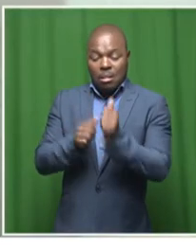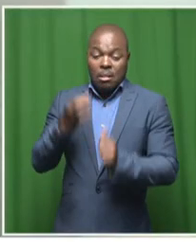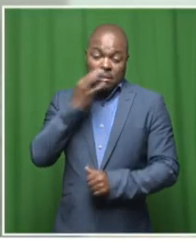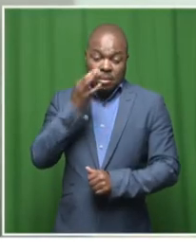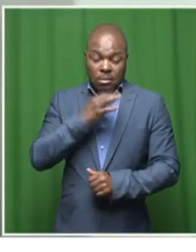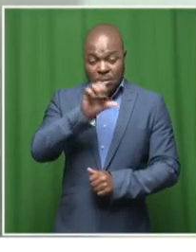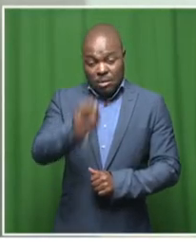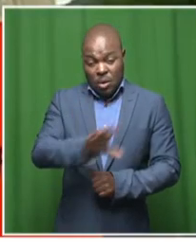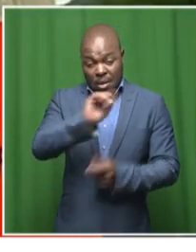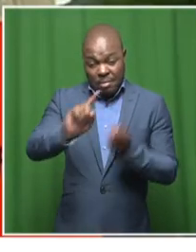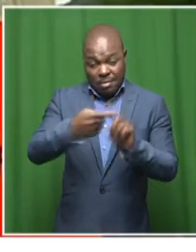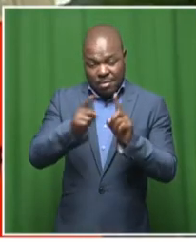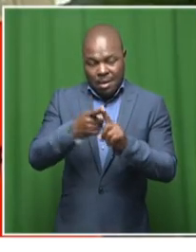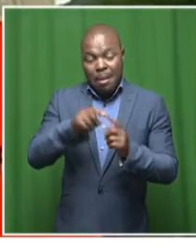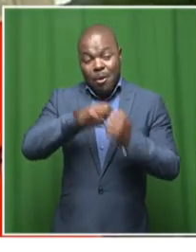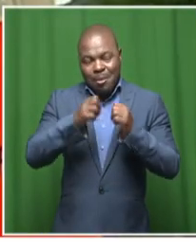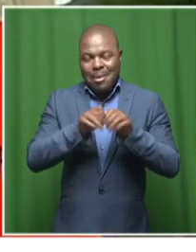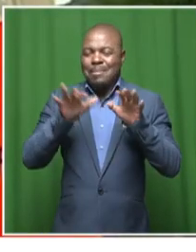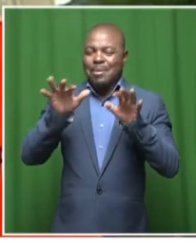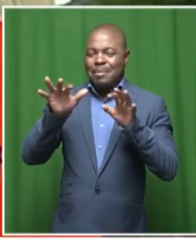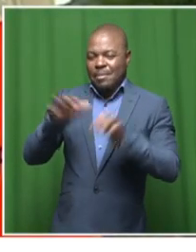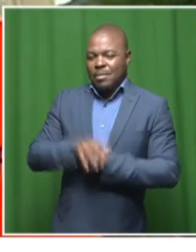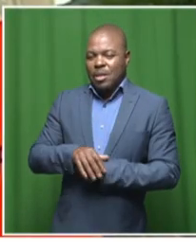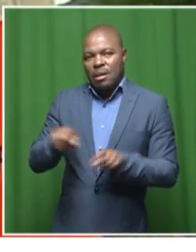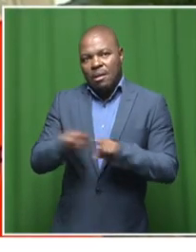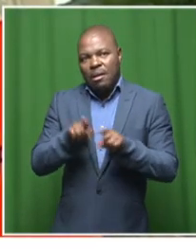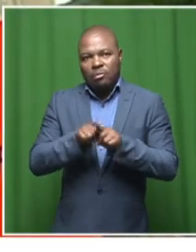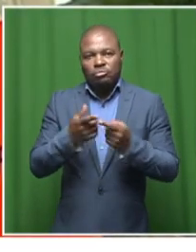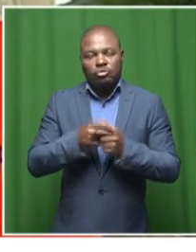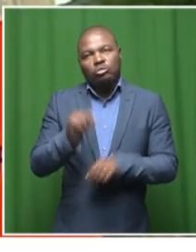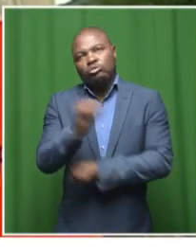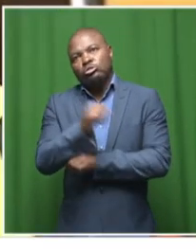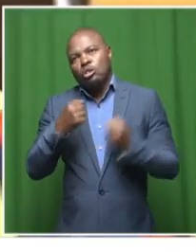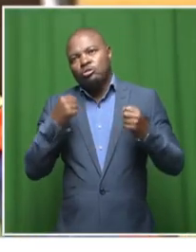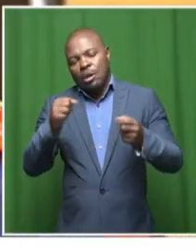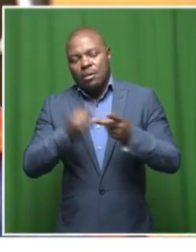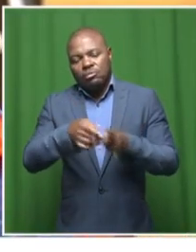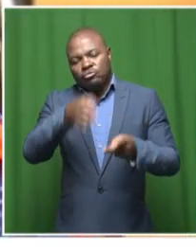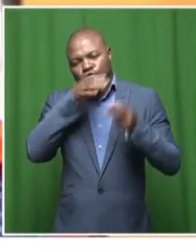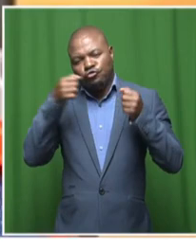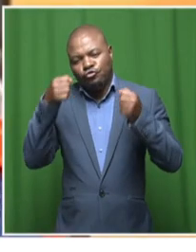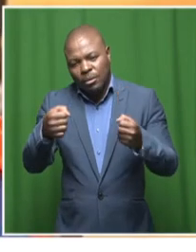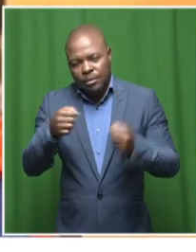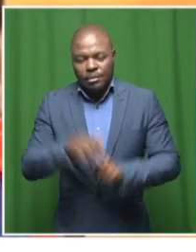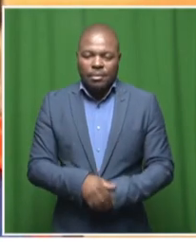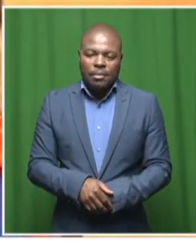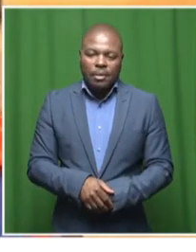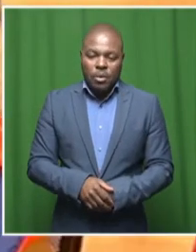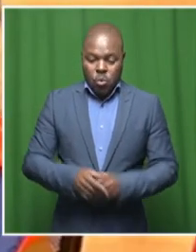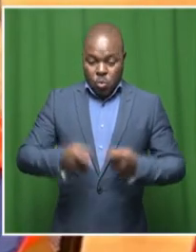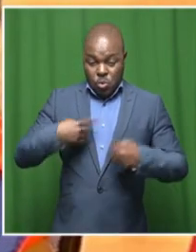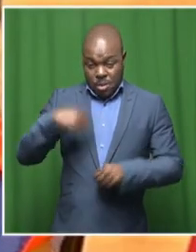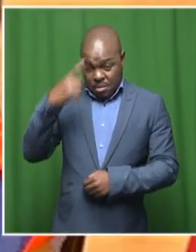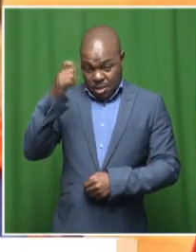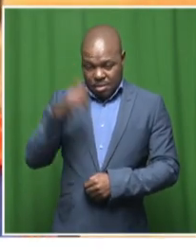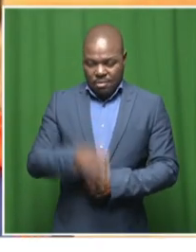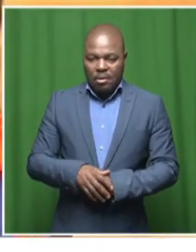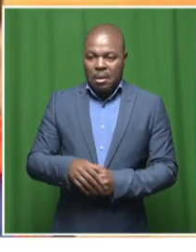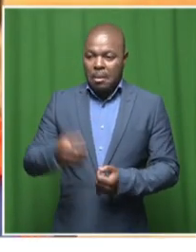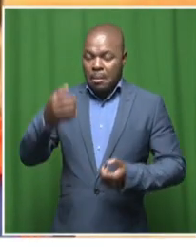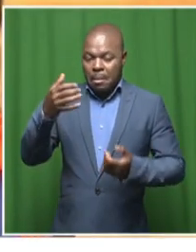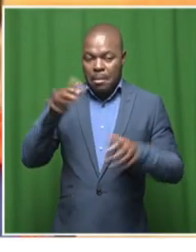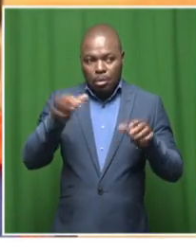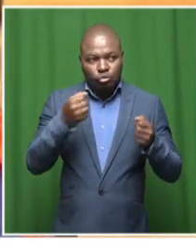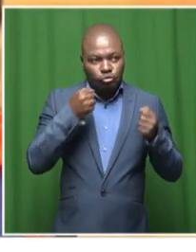caused by human factors such as reckless driving, speed and drunk driving. We believe that as motorists, as pedestrians,